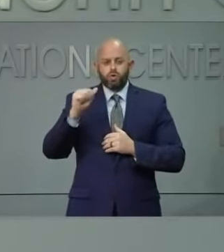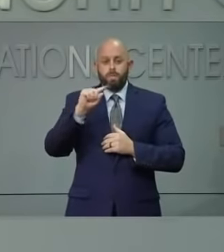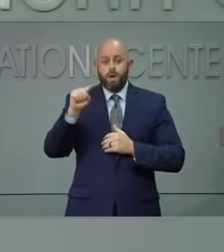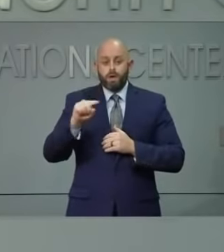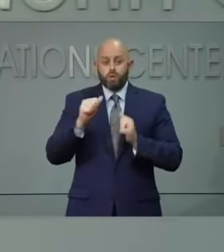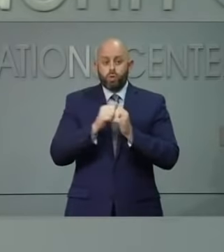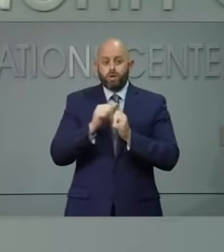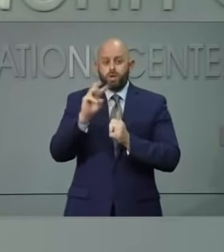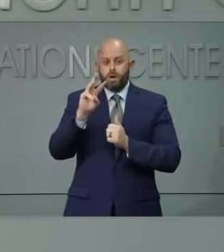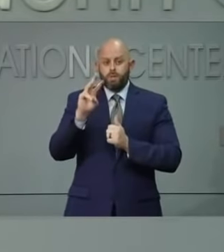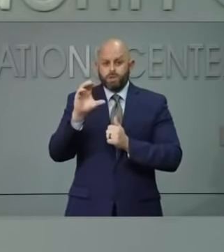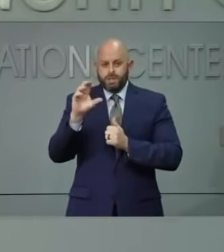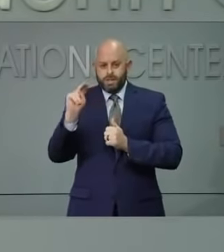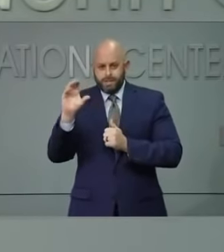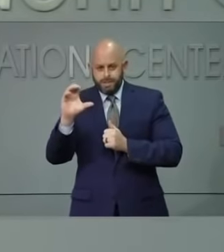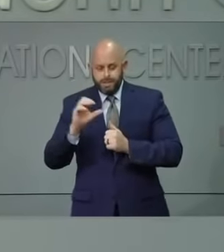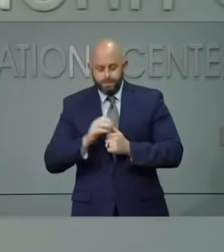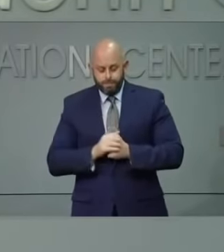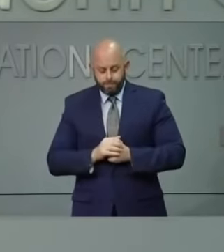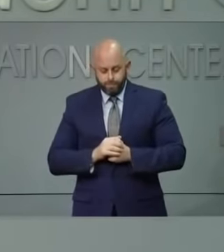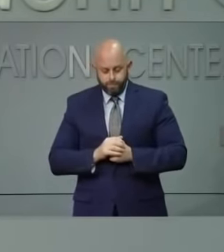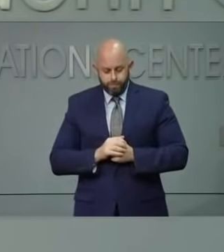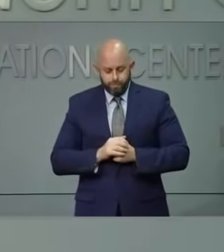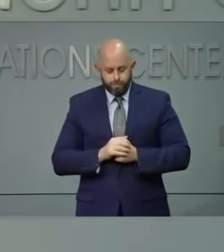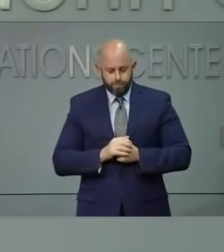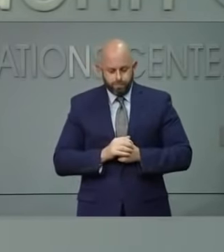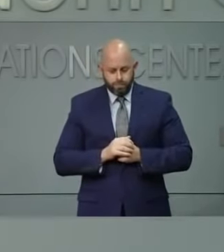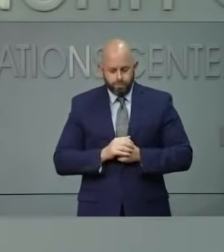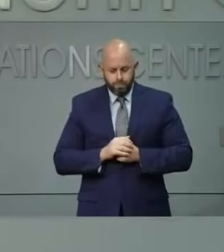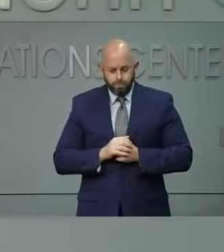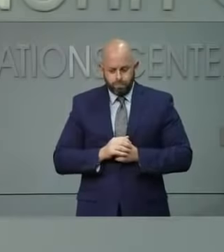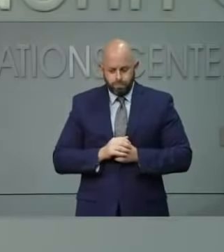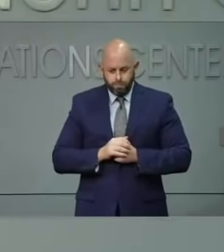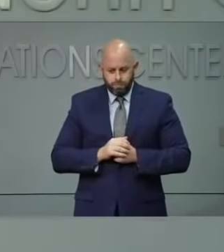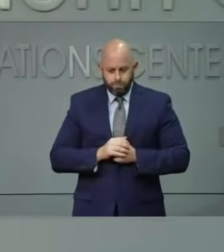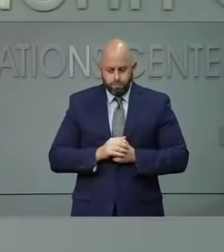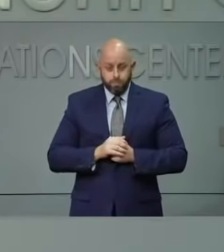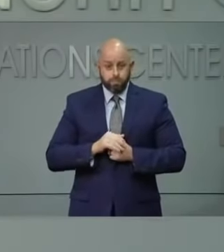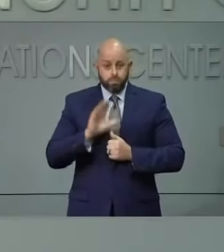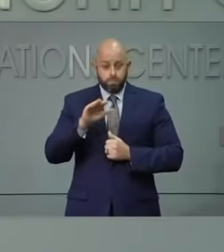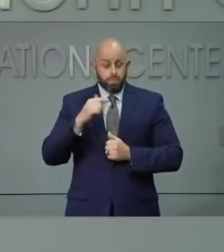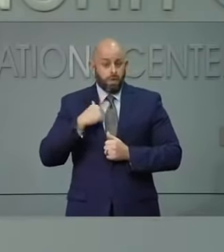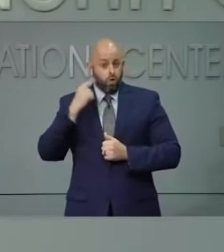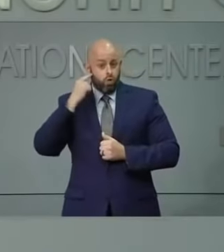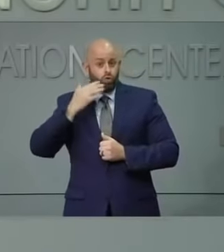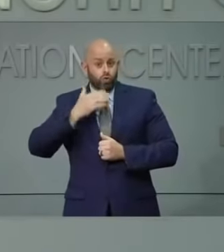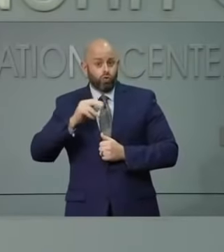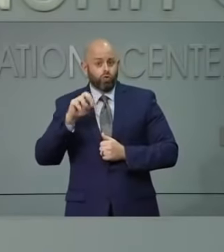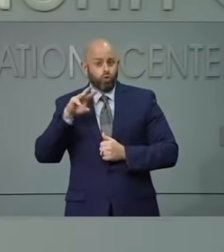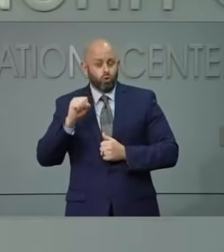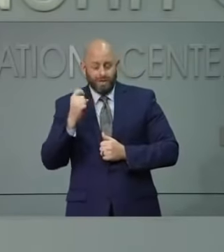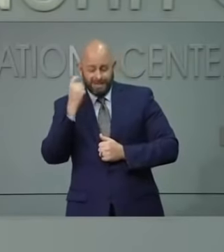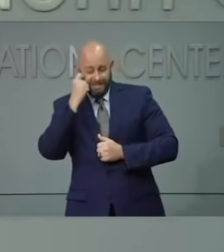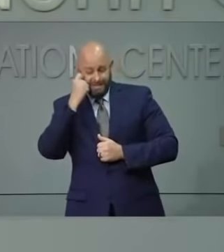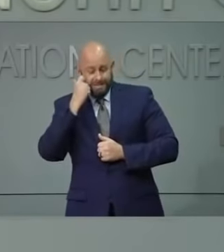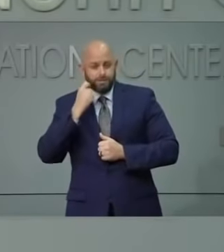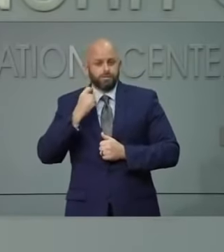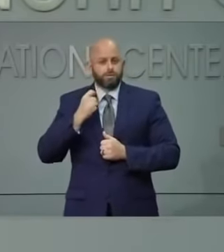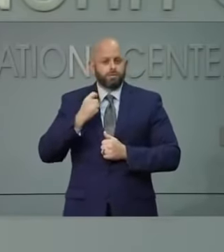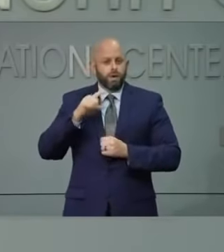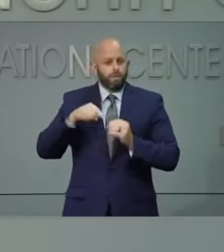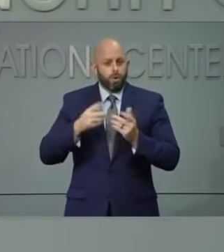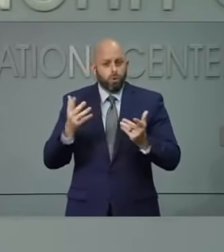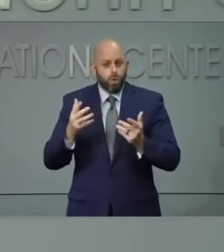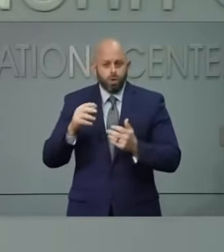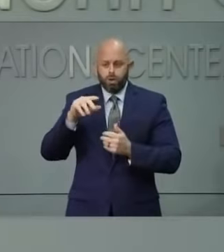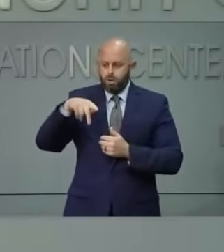Hi, Governor and Dr. Cohen. There were some positive developments with the Pfizer vaccine today about its efficacy and safety. And I'm just curious